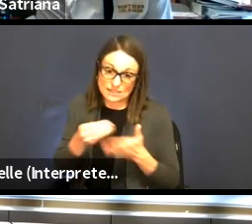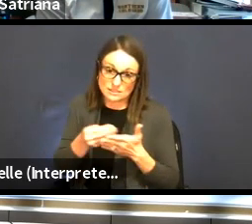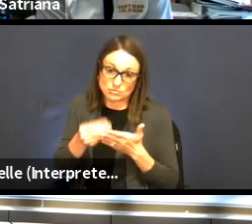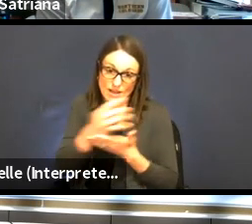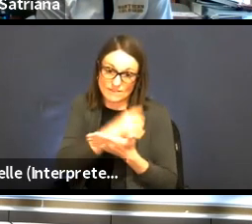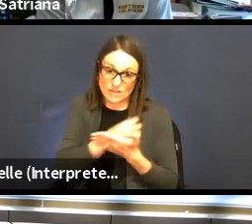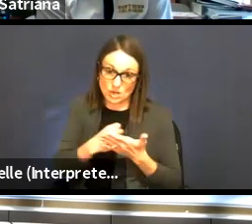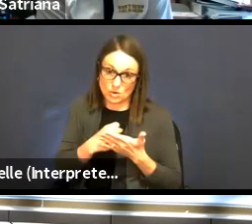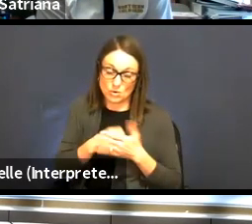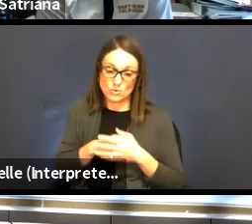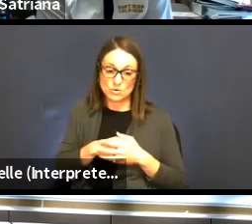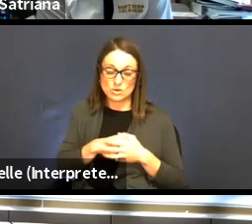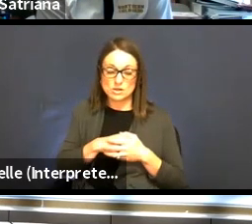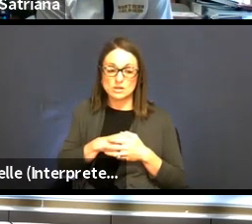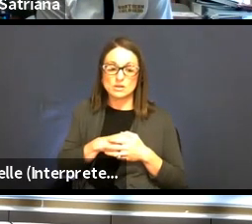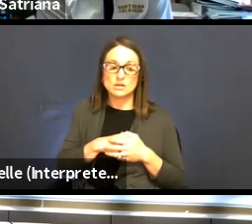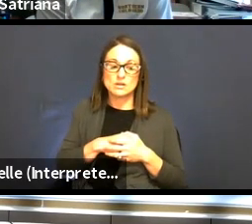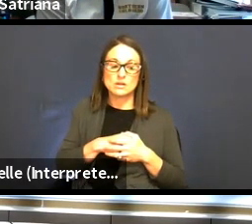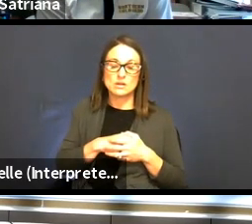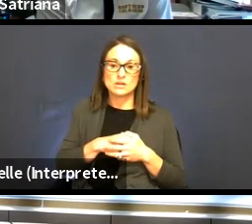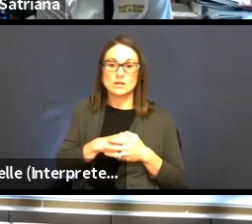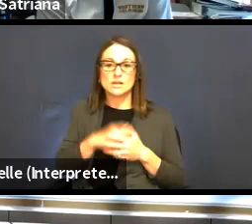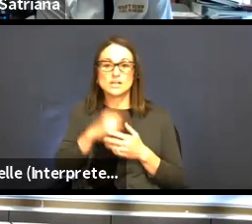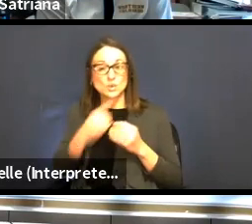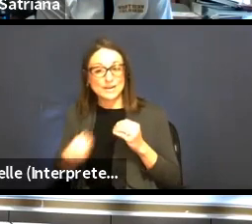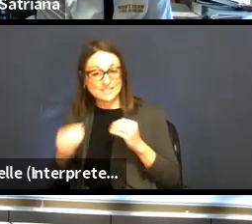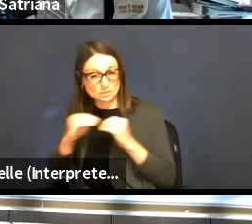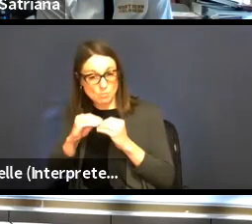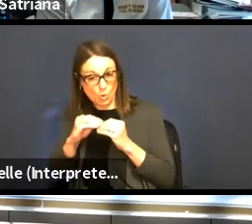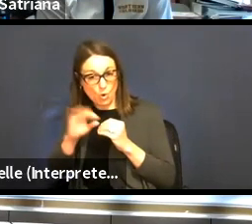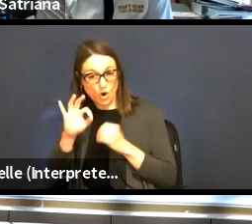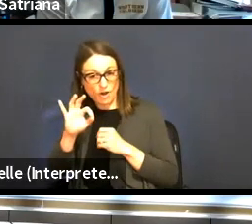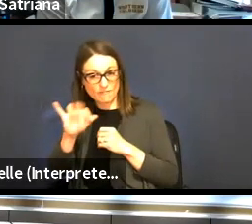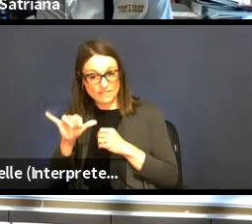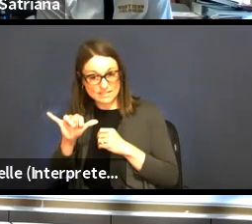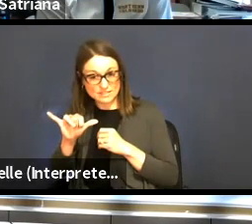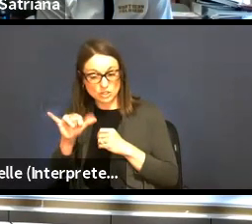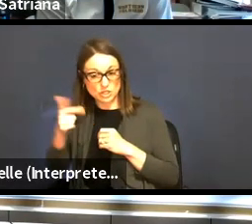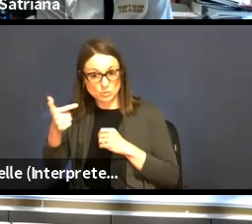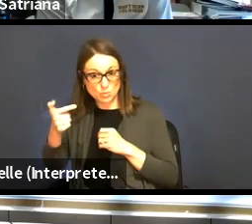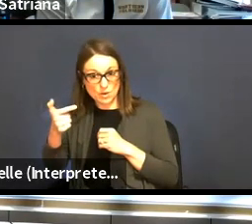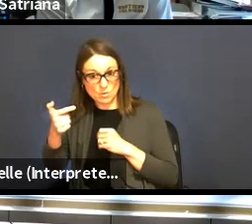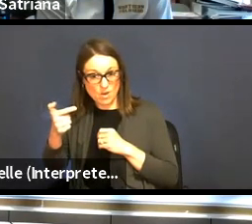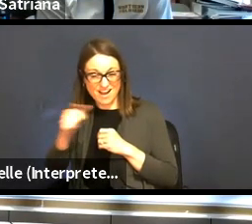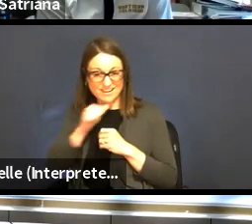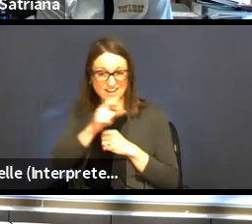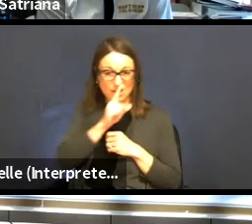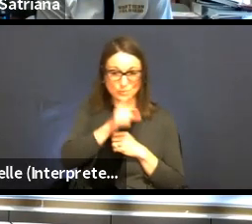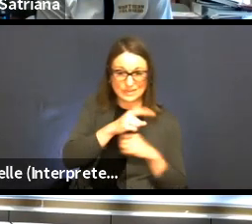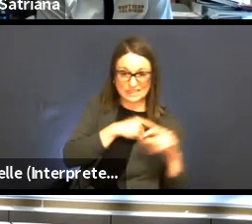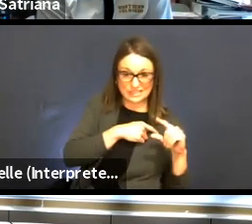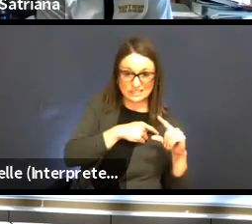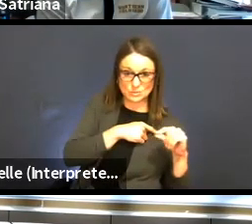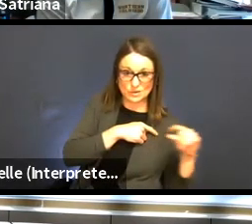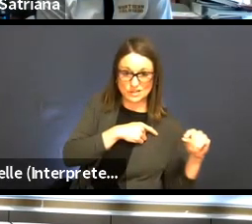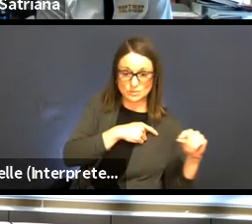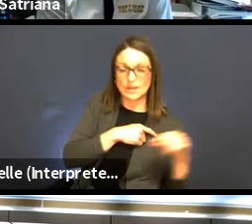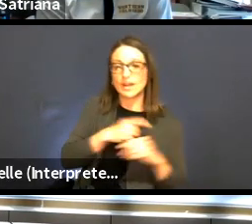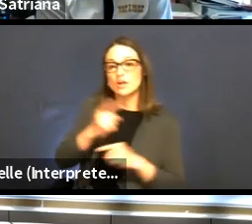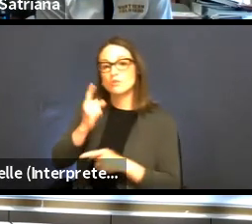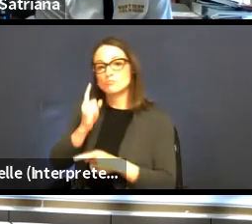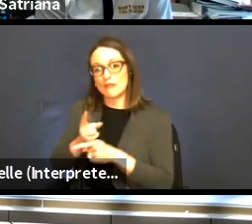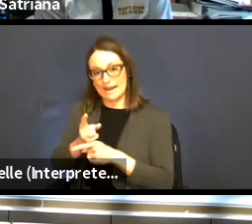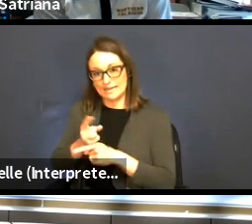really is more fiscal 21 than it is 20. Yes, it's backfilling that. Yep. Okay,